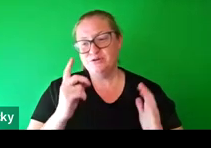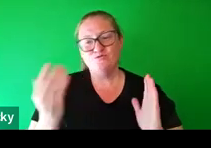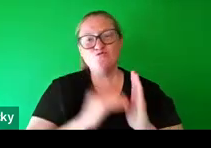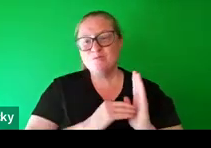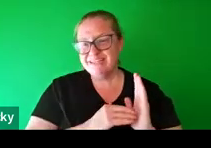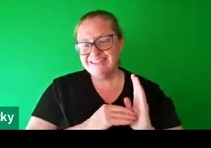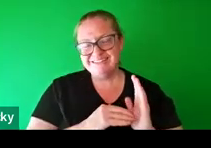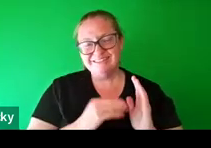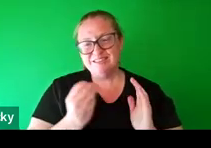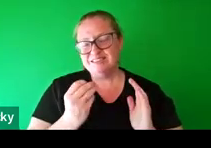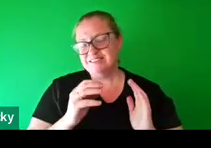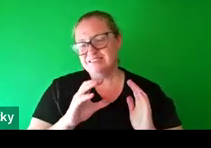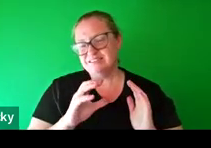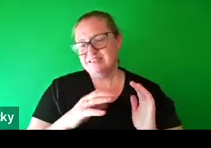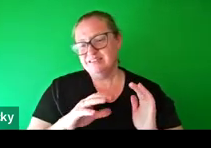Lee.